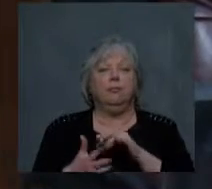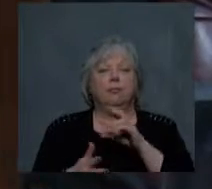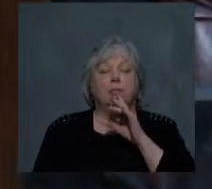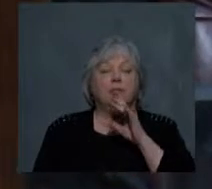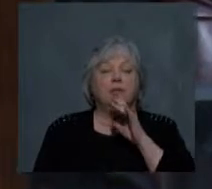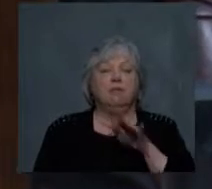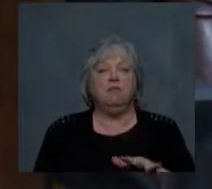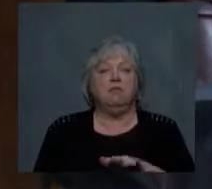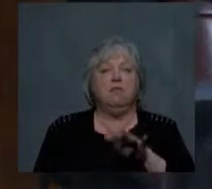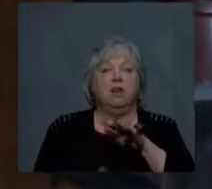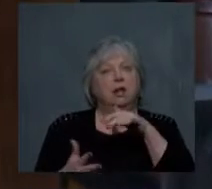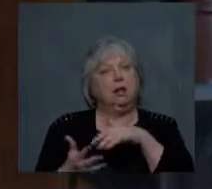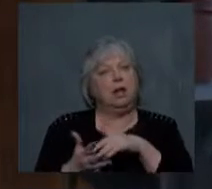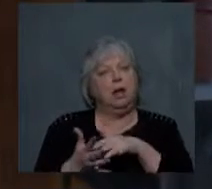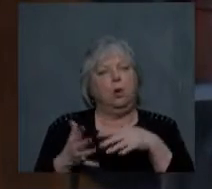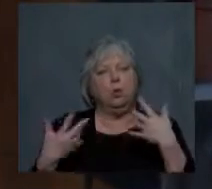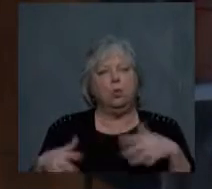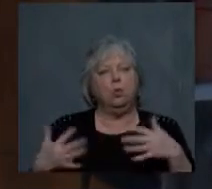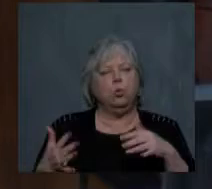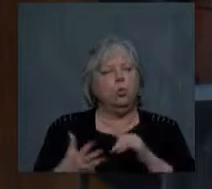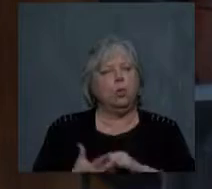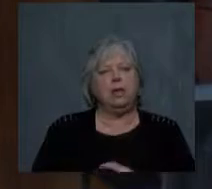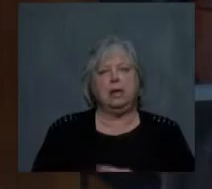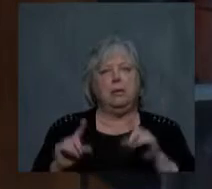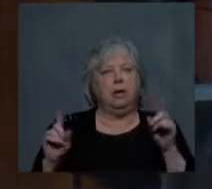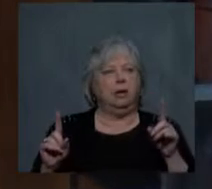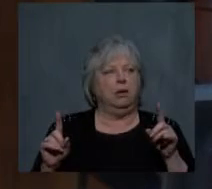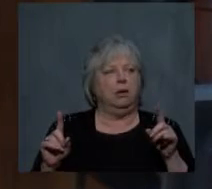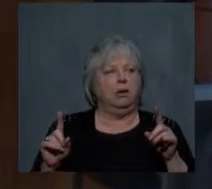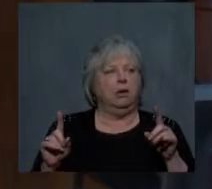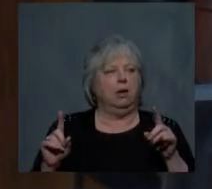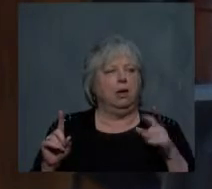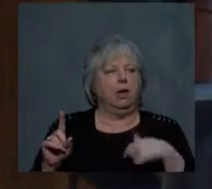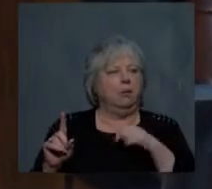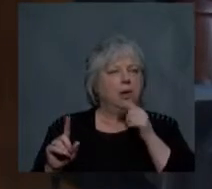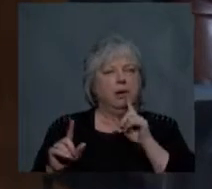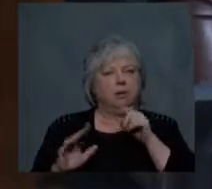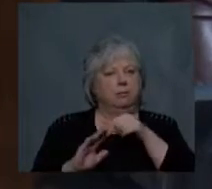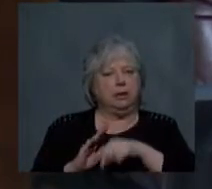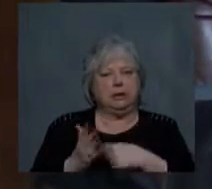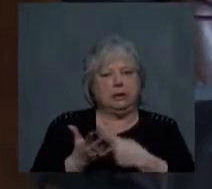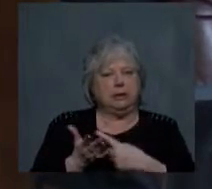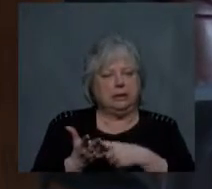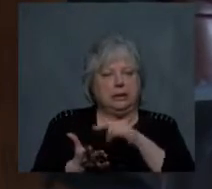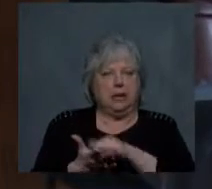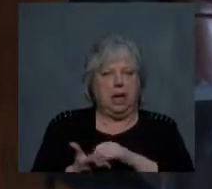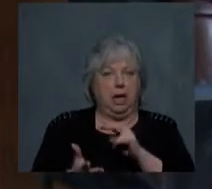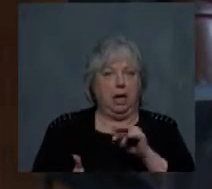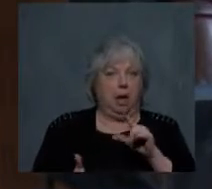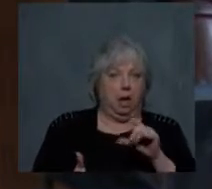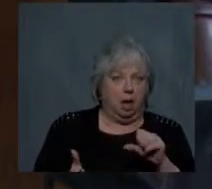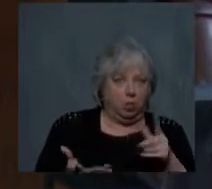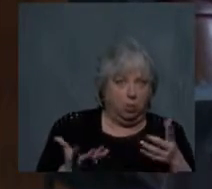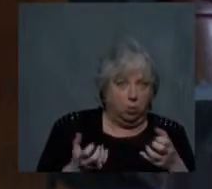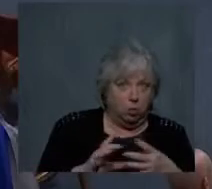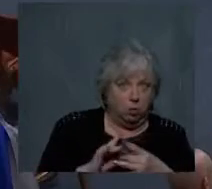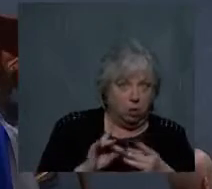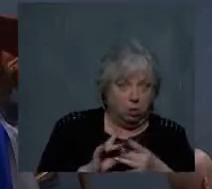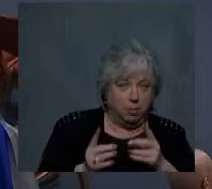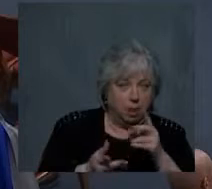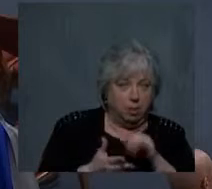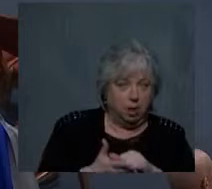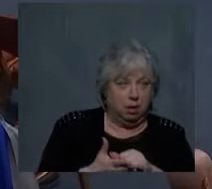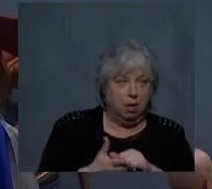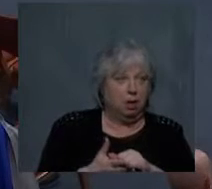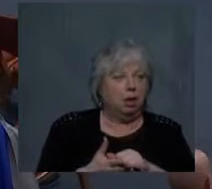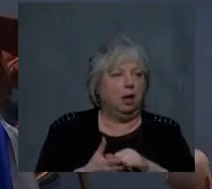on this deal that's something else. So I'm not going to get into that unless you got something to want to talk about it. Okay. And the